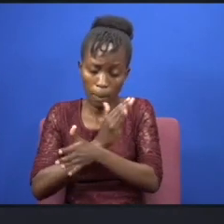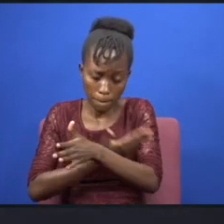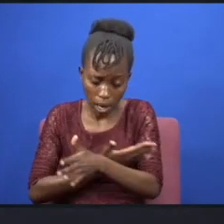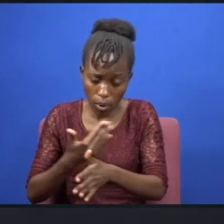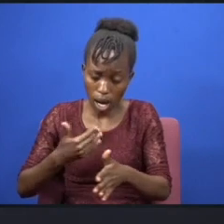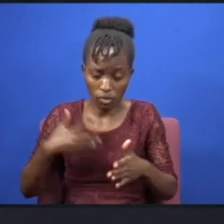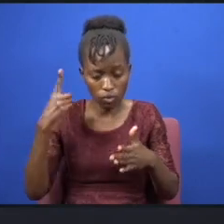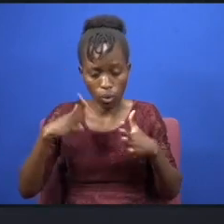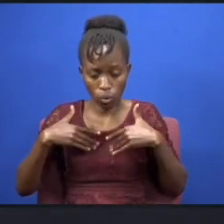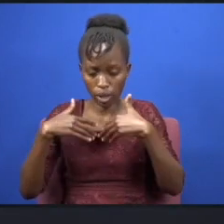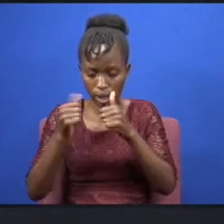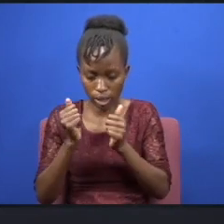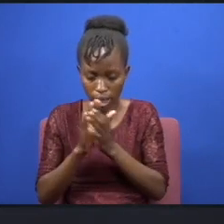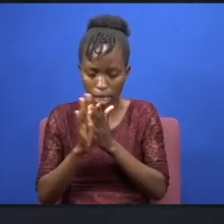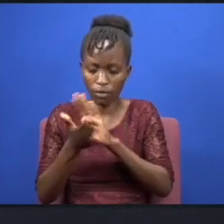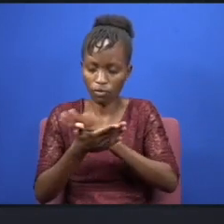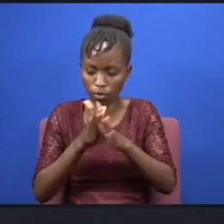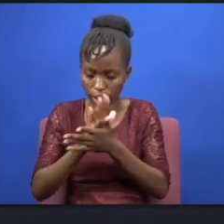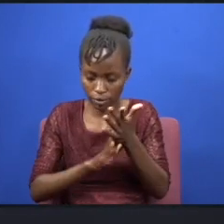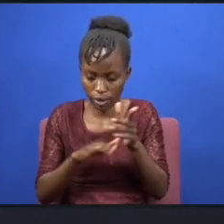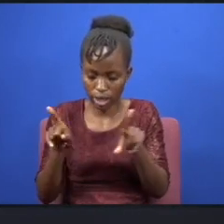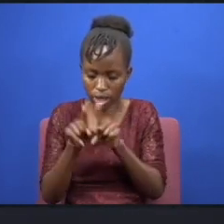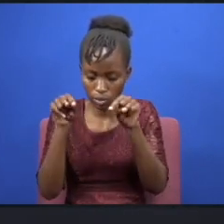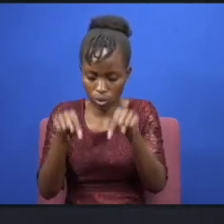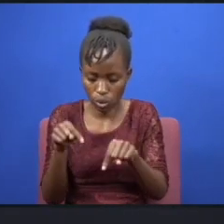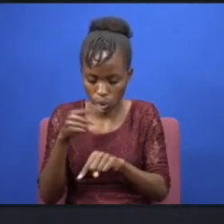for our healing and for our forgiveness even today.